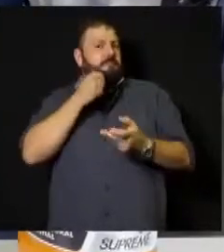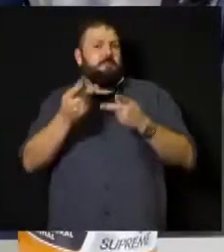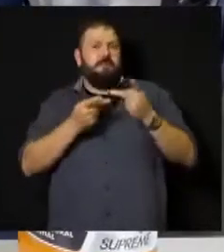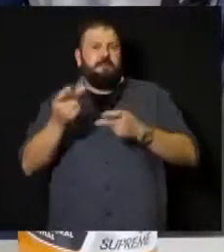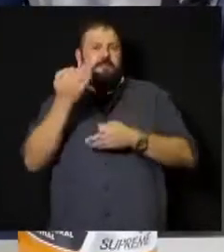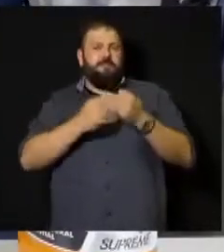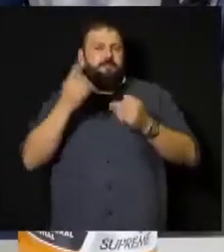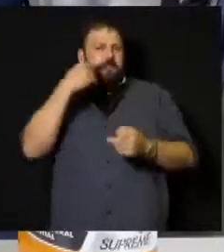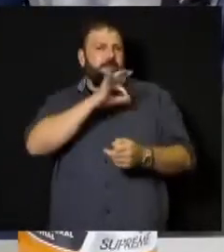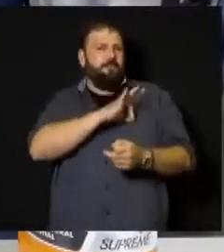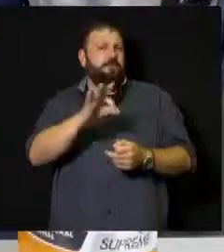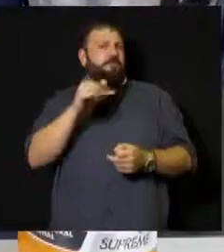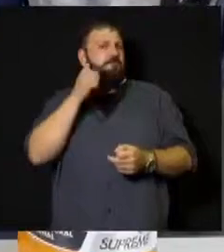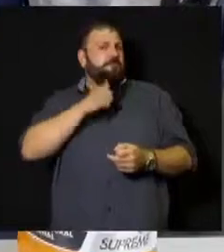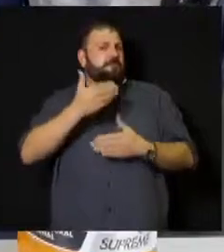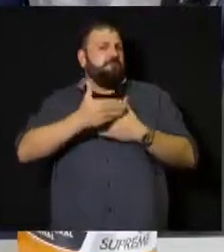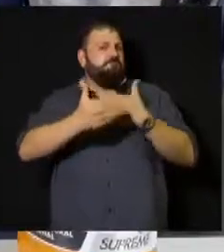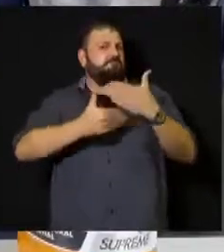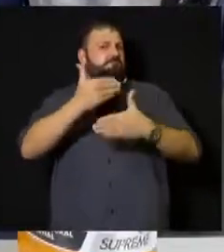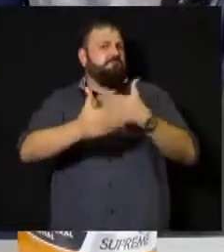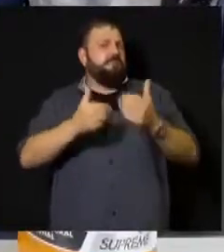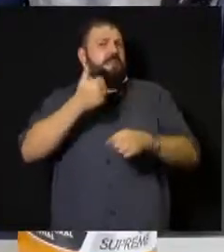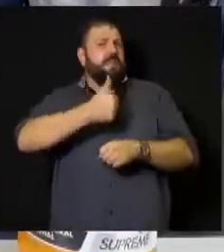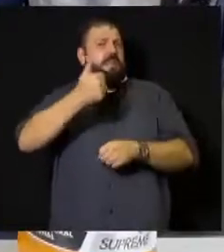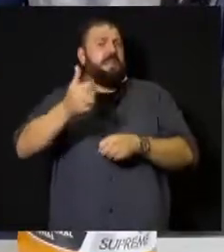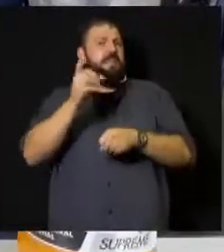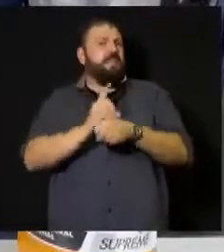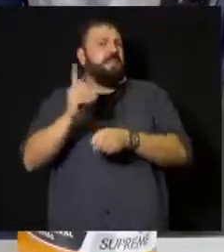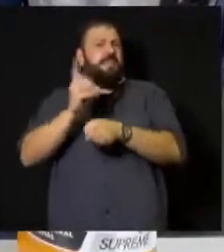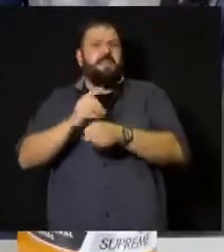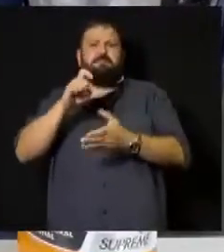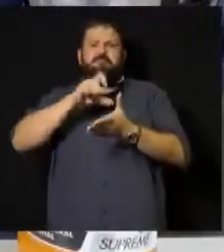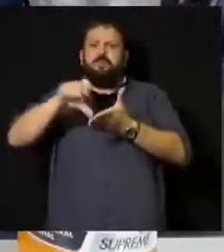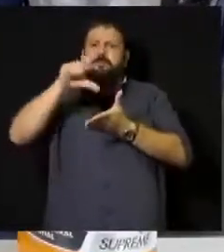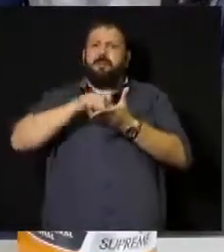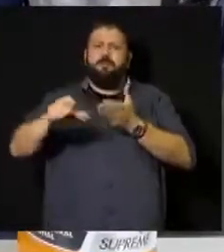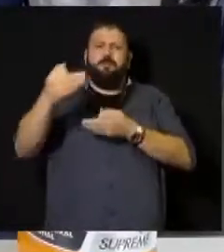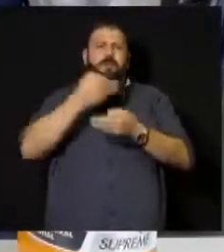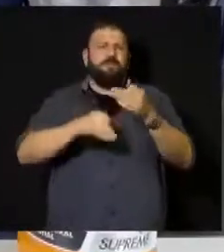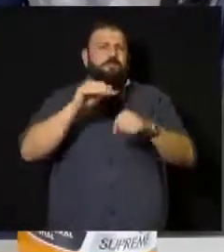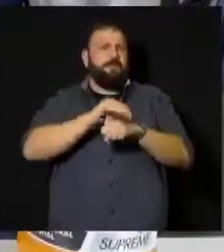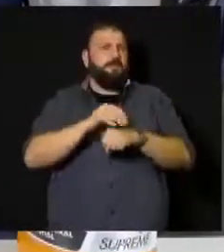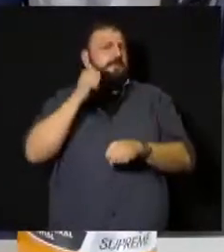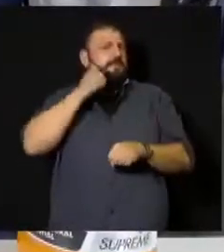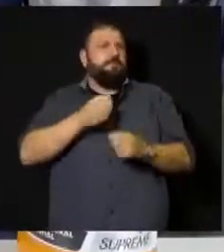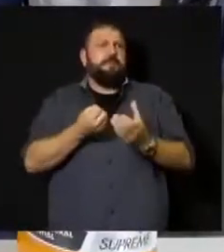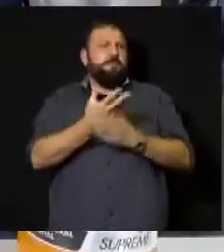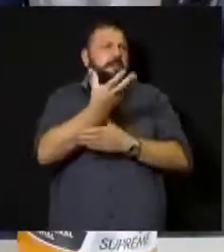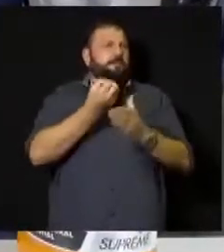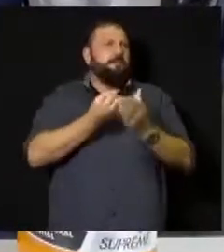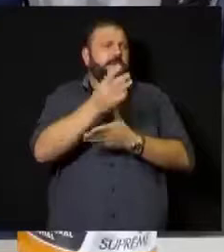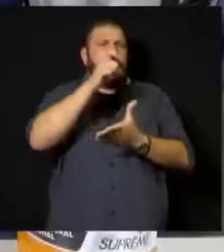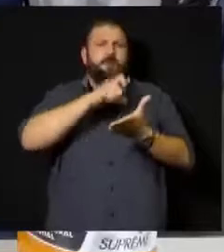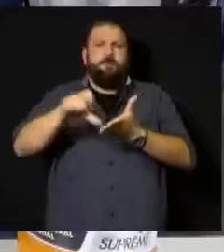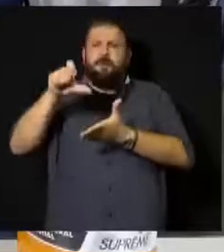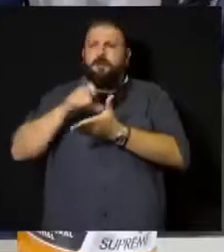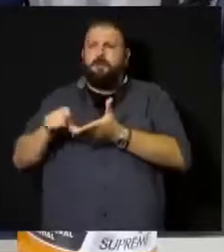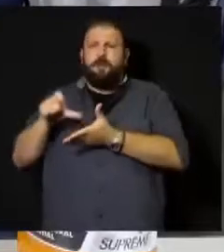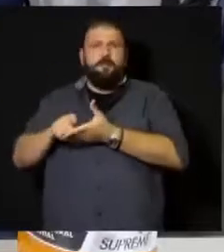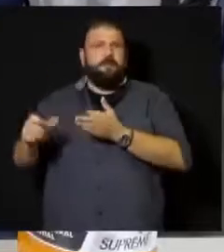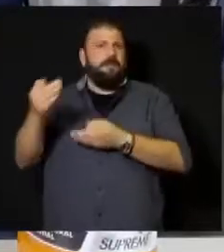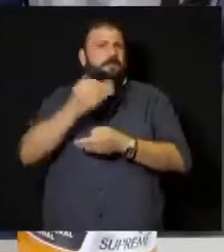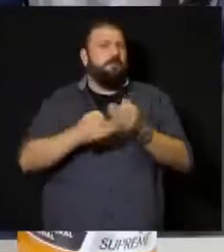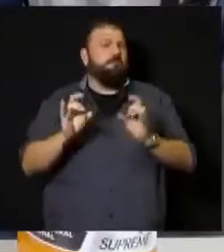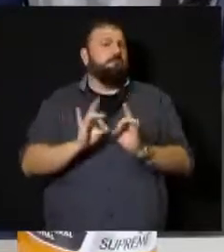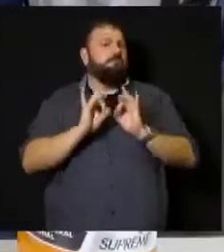also to teach them that your environment today, we go out and shop. Something I said, we go out and do shopping, we go to the